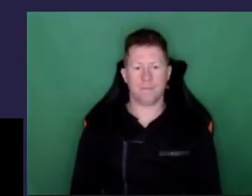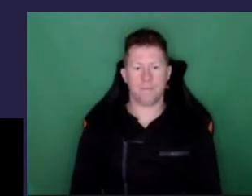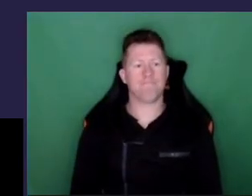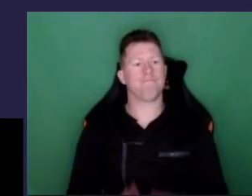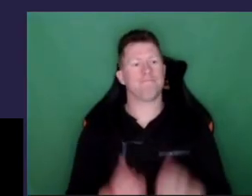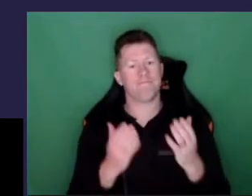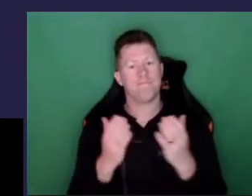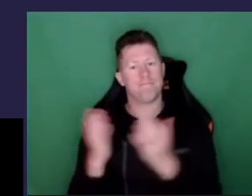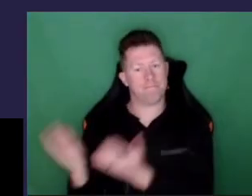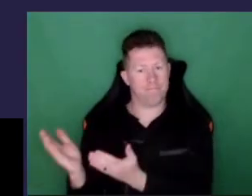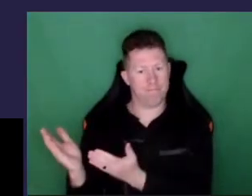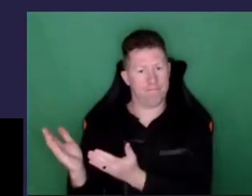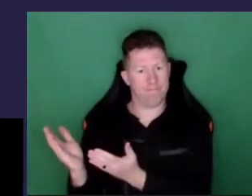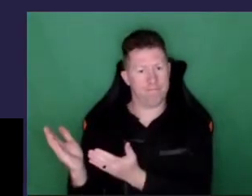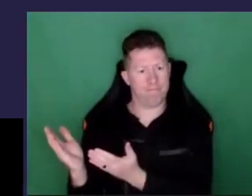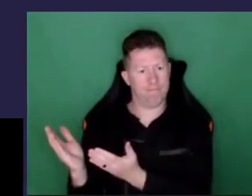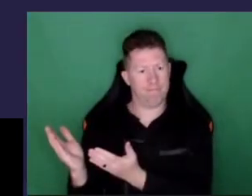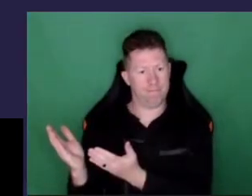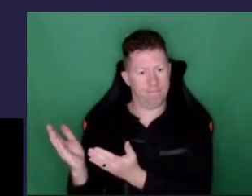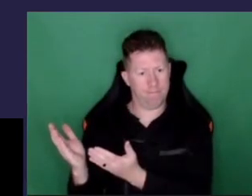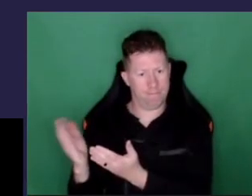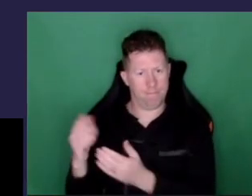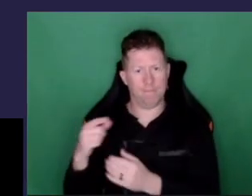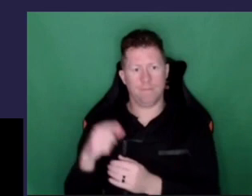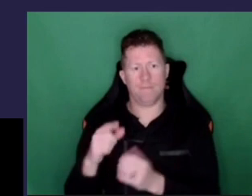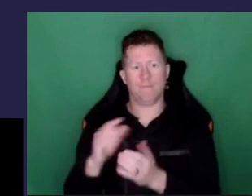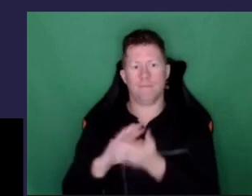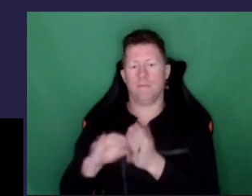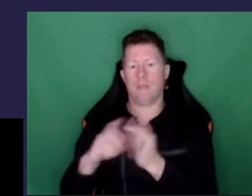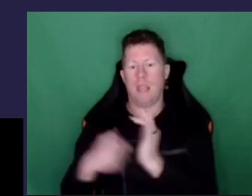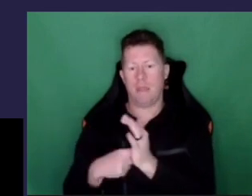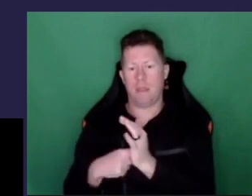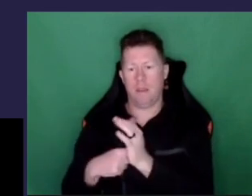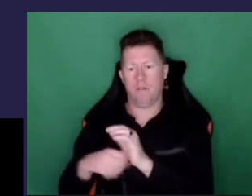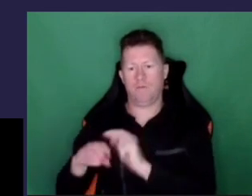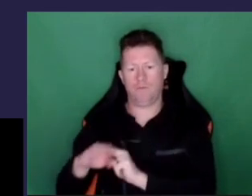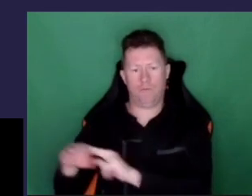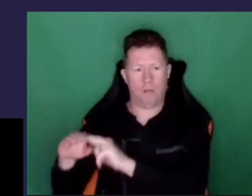This is Tanya Salmons on your left and Heather Mullis on your right.